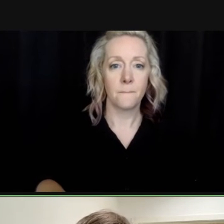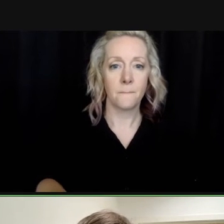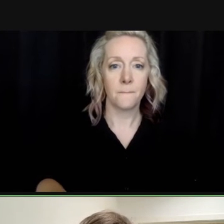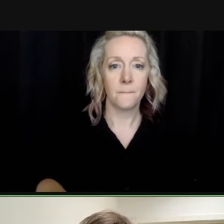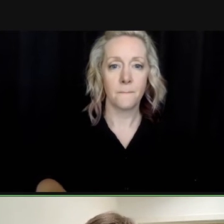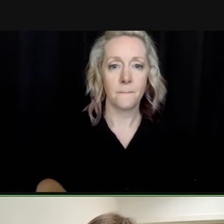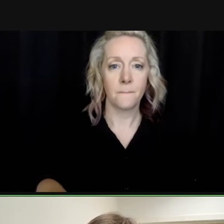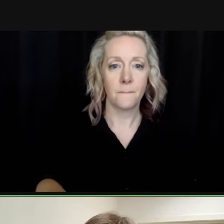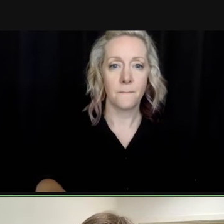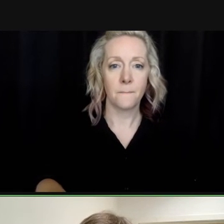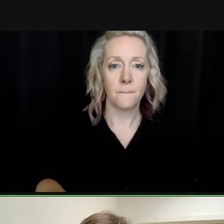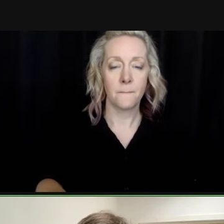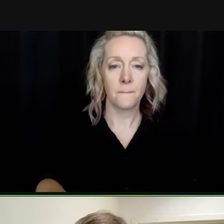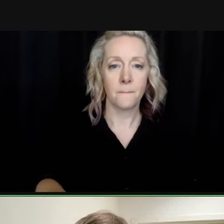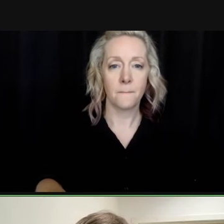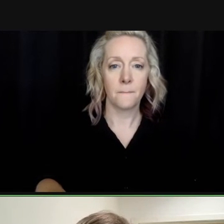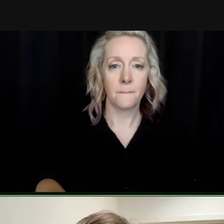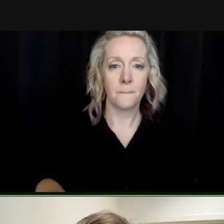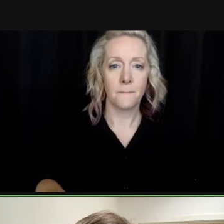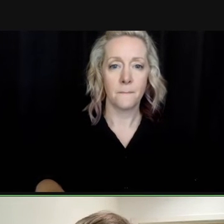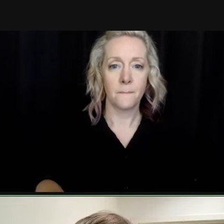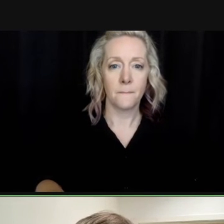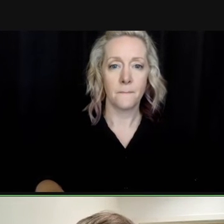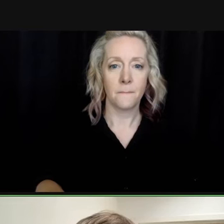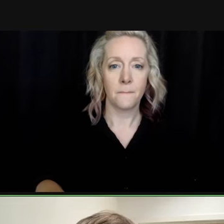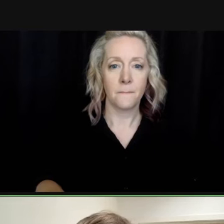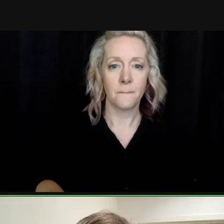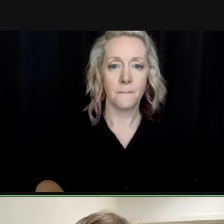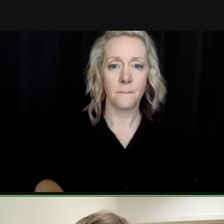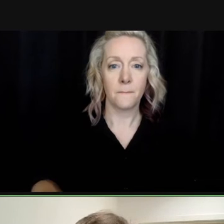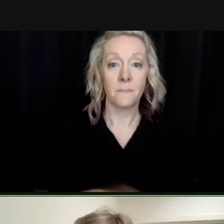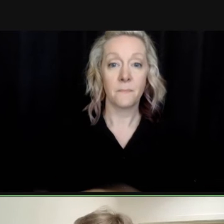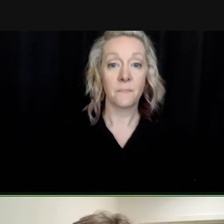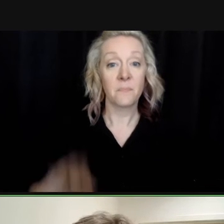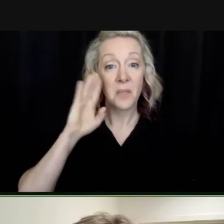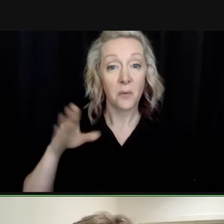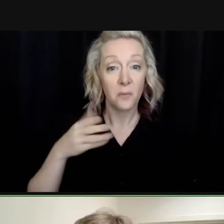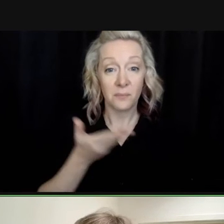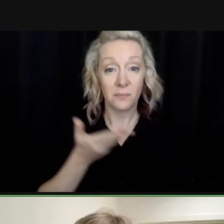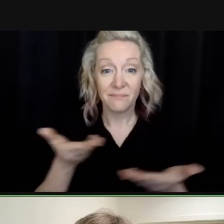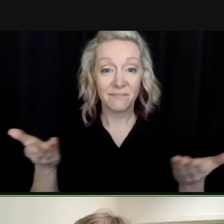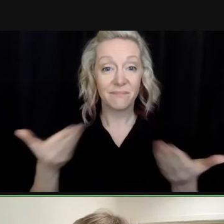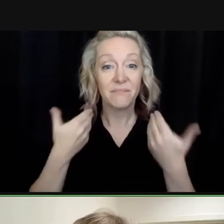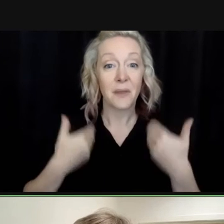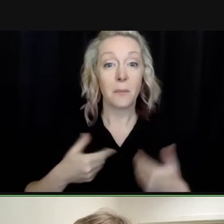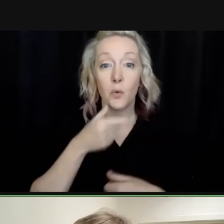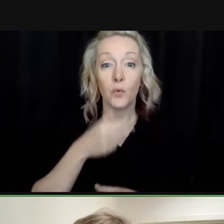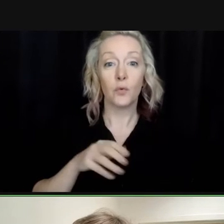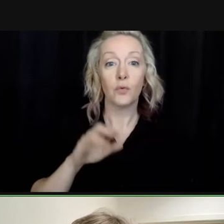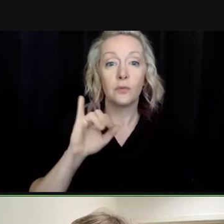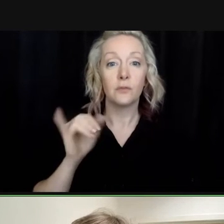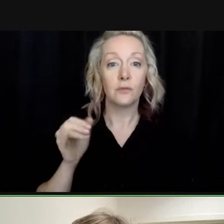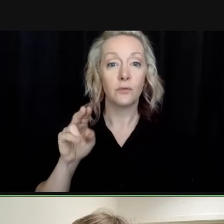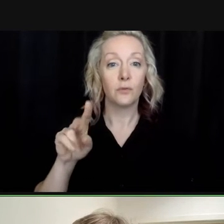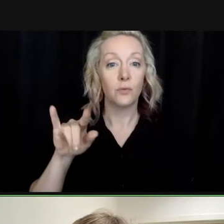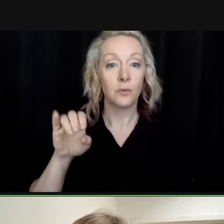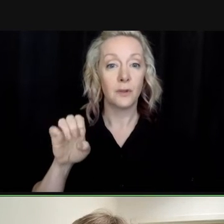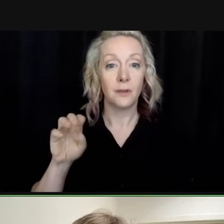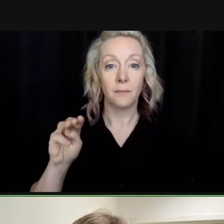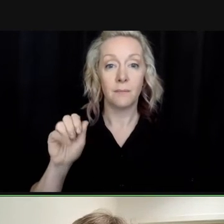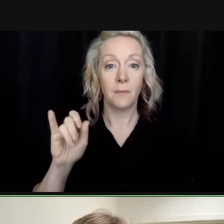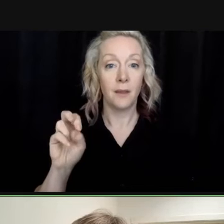Hi, everyone. I'm Julie Meyer, and I'm very happy that you're here. I'm going to go back a couple slides because I see